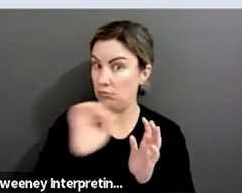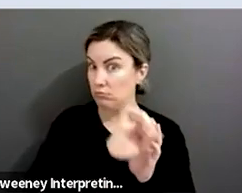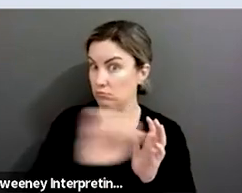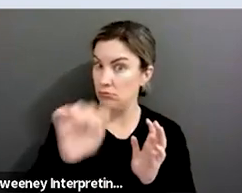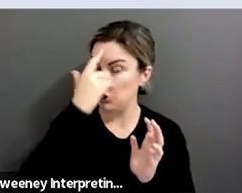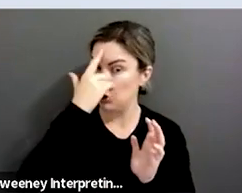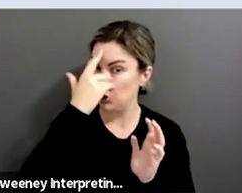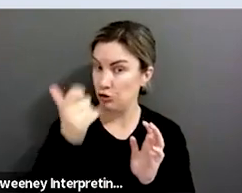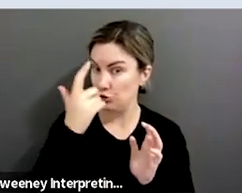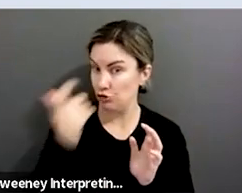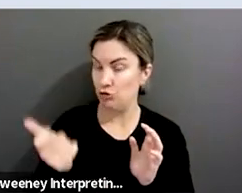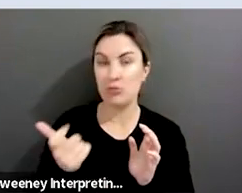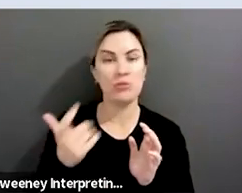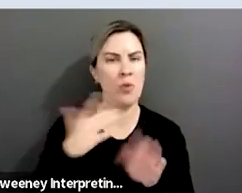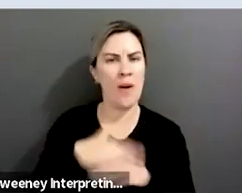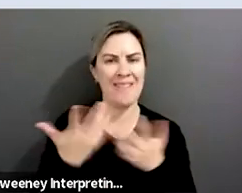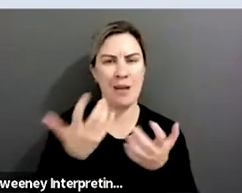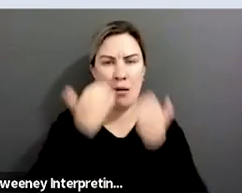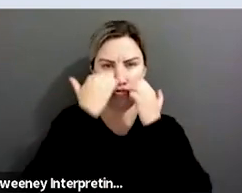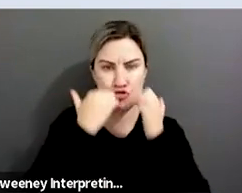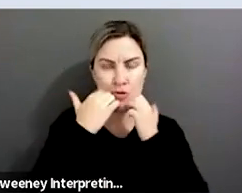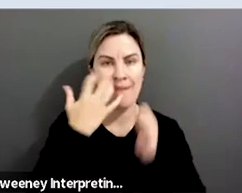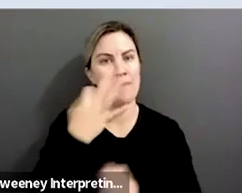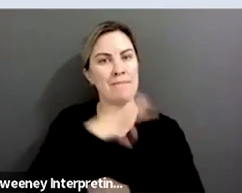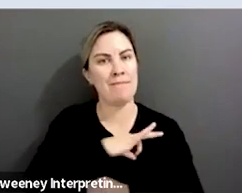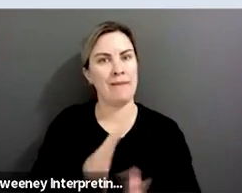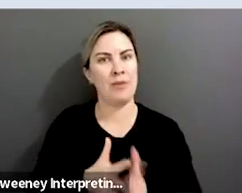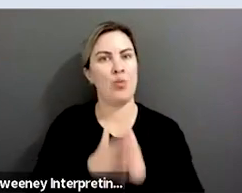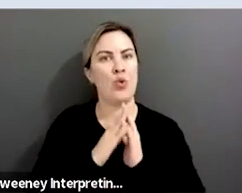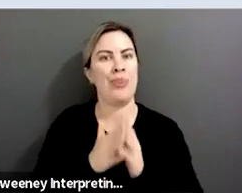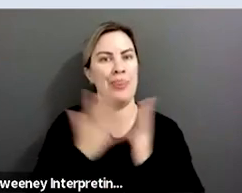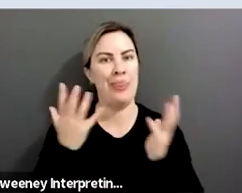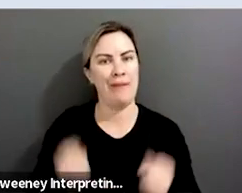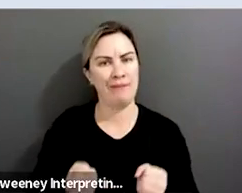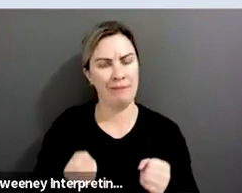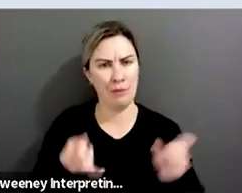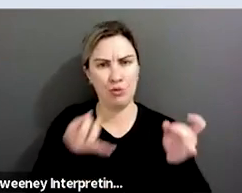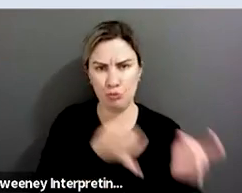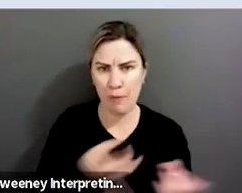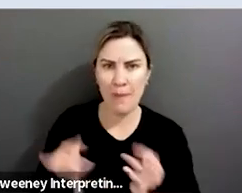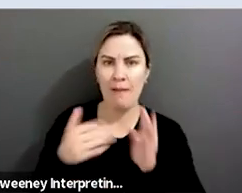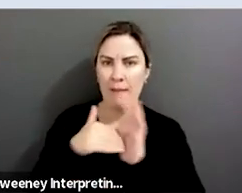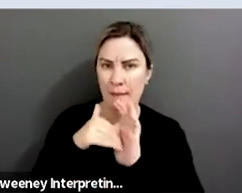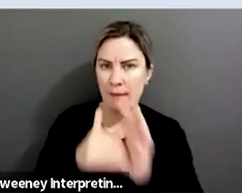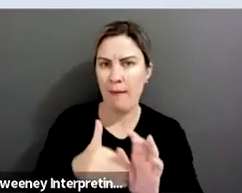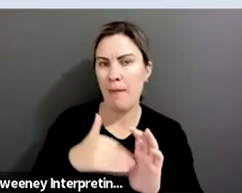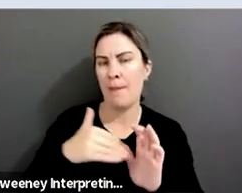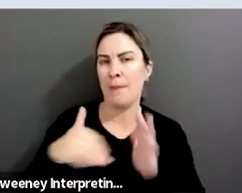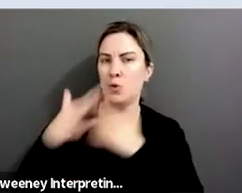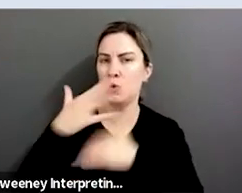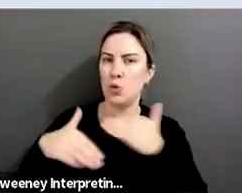about how to prove this financial benefit for preparing and helping social